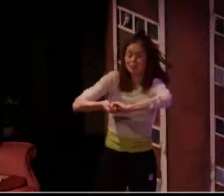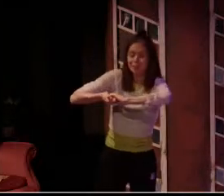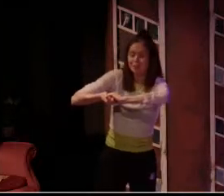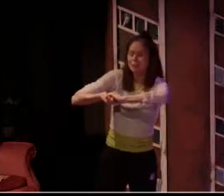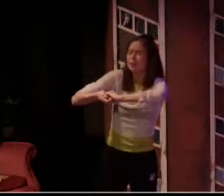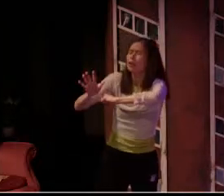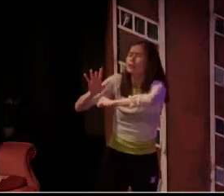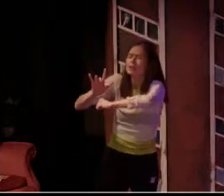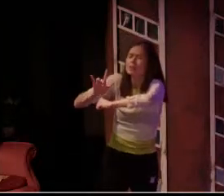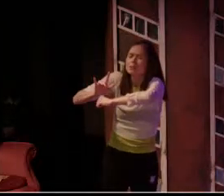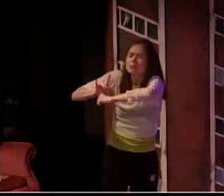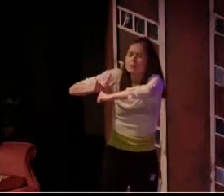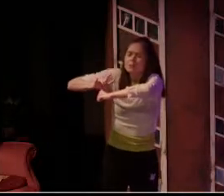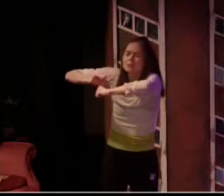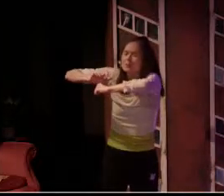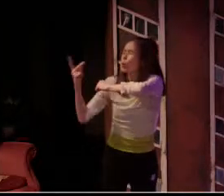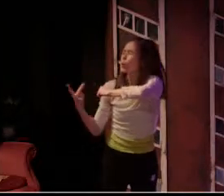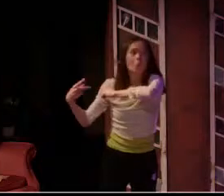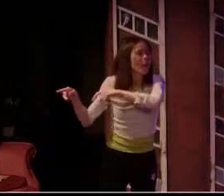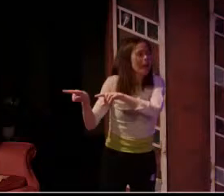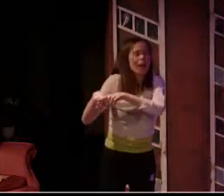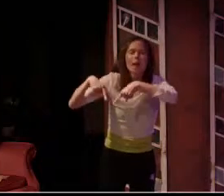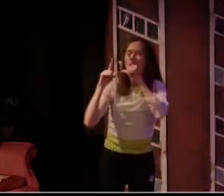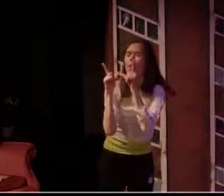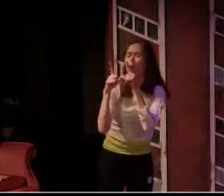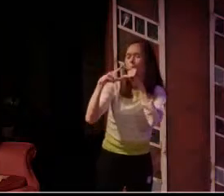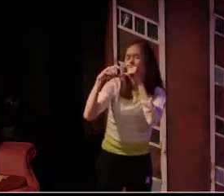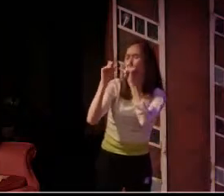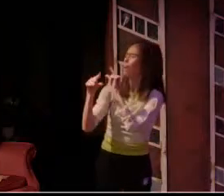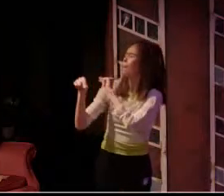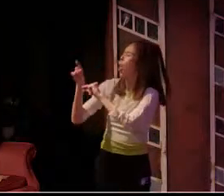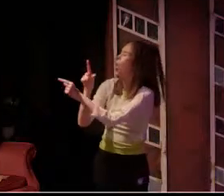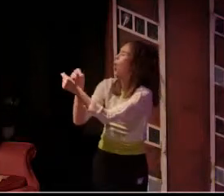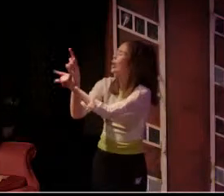never wish to part. To this I'll swear.